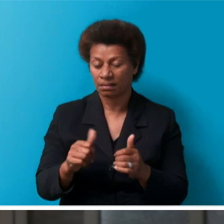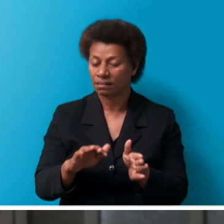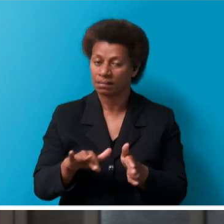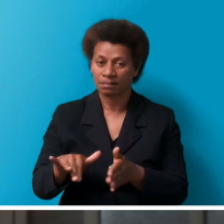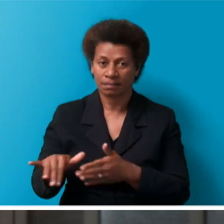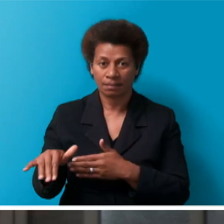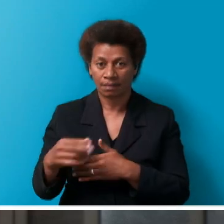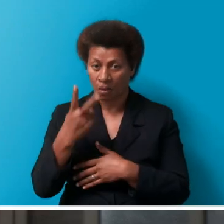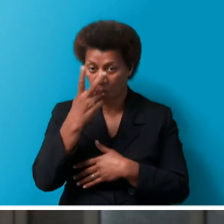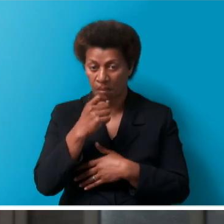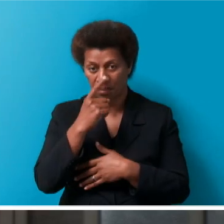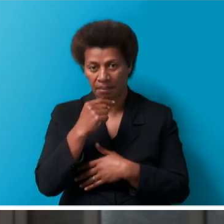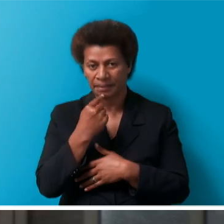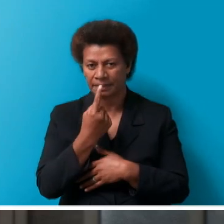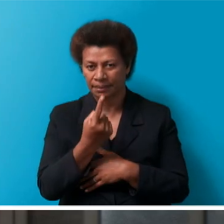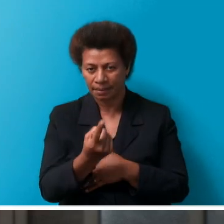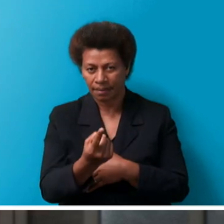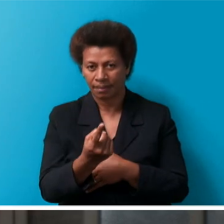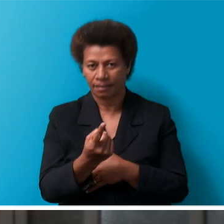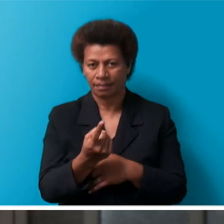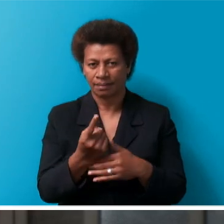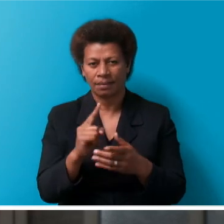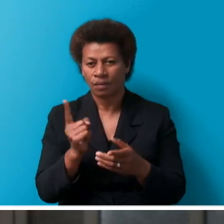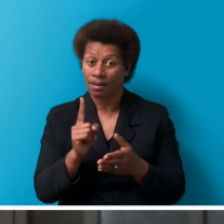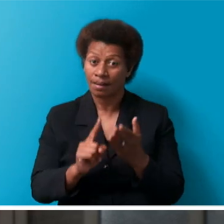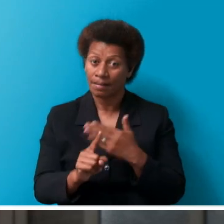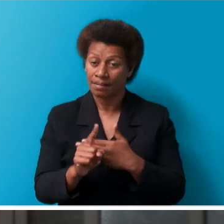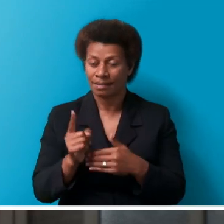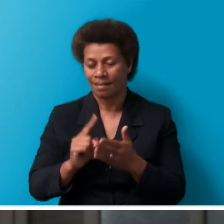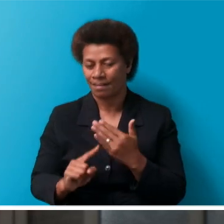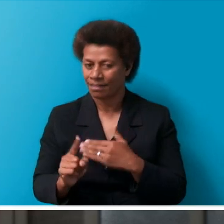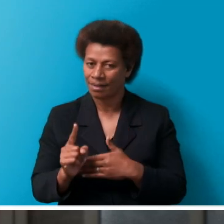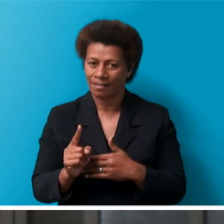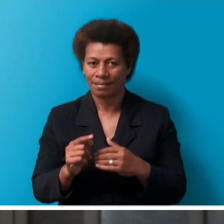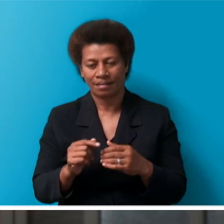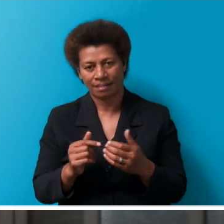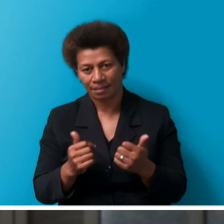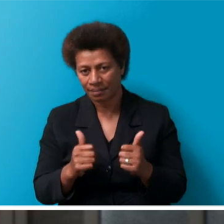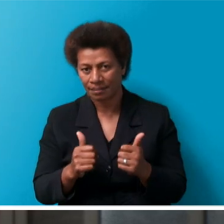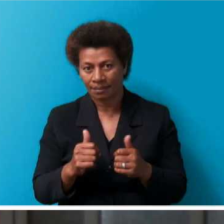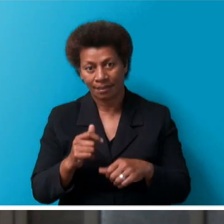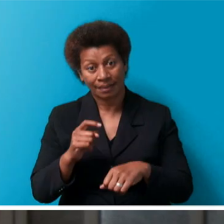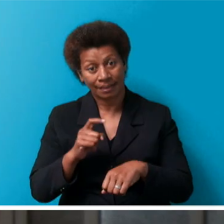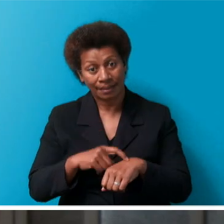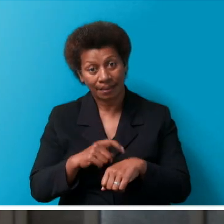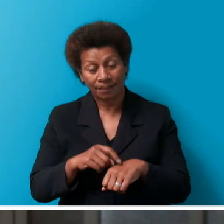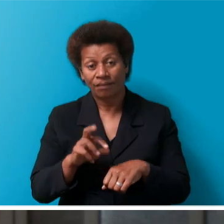elders used to say, Jo holy, so holy. What has happened has happened. It is considered a time of new